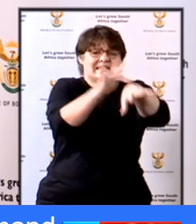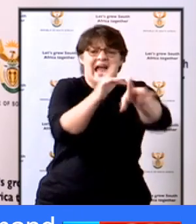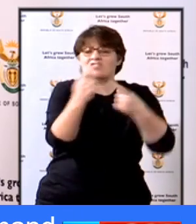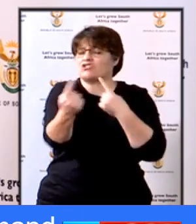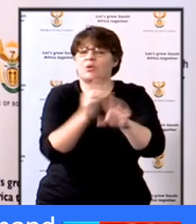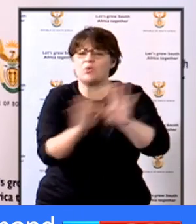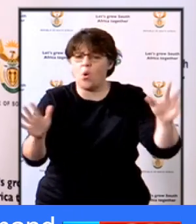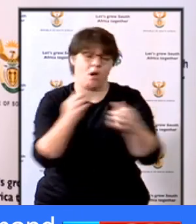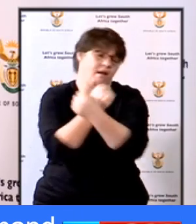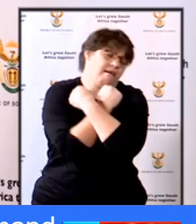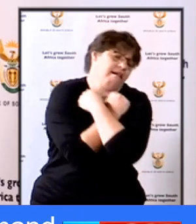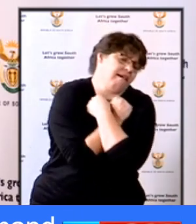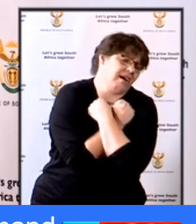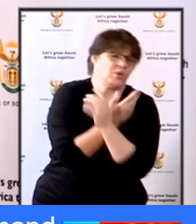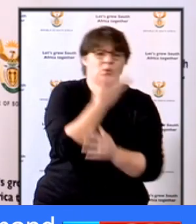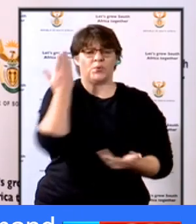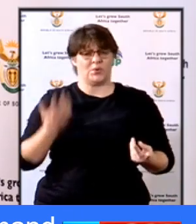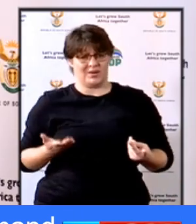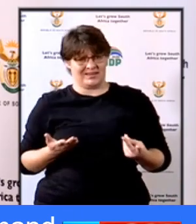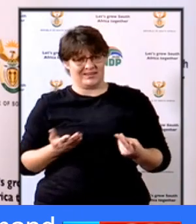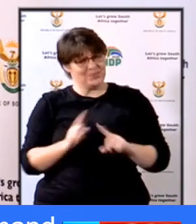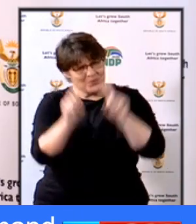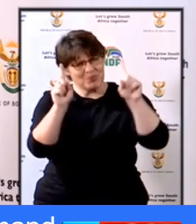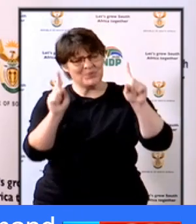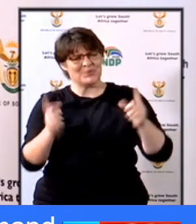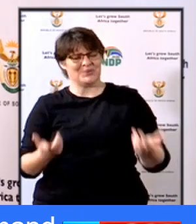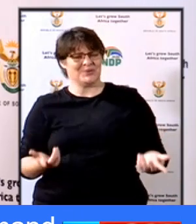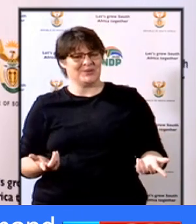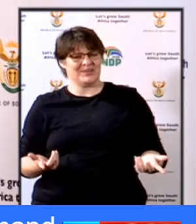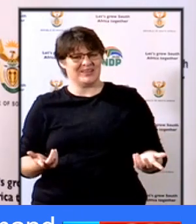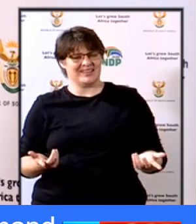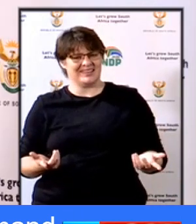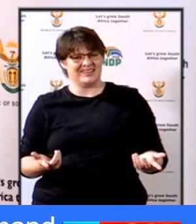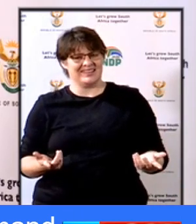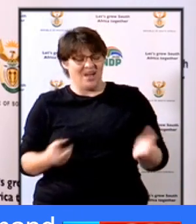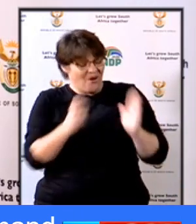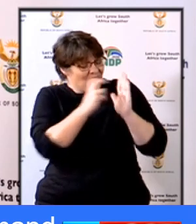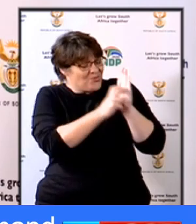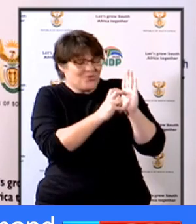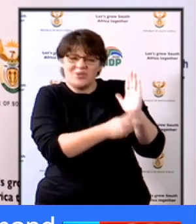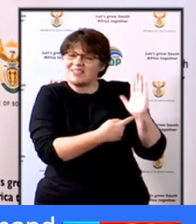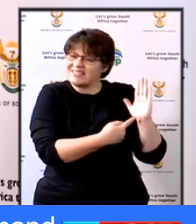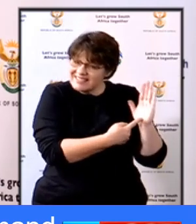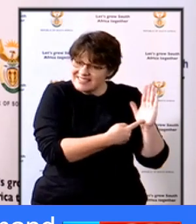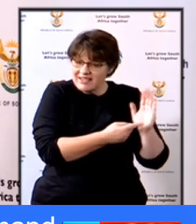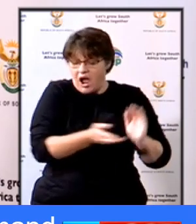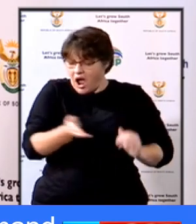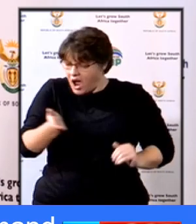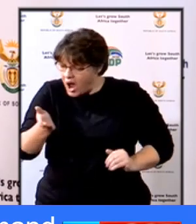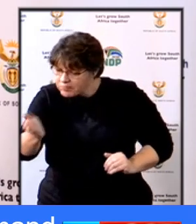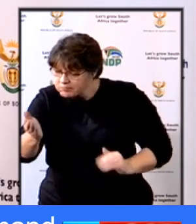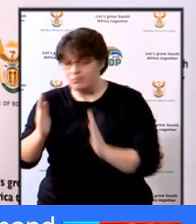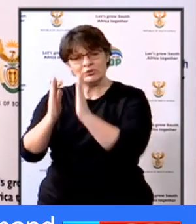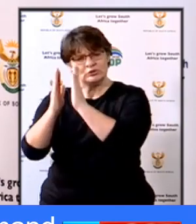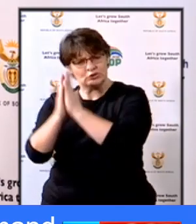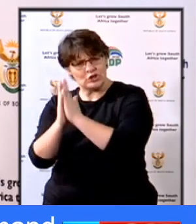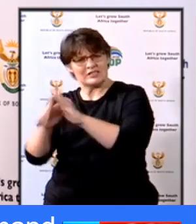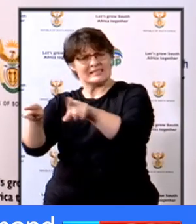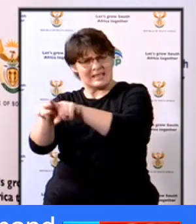we are no longer hugging. So this protocol will also apply to